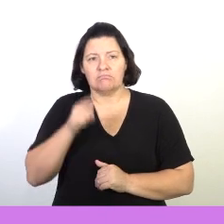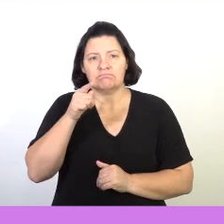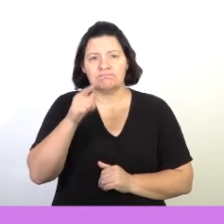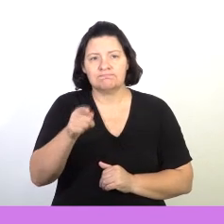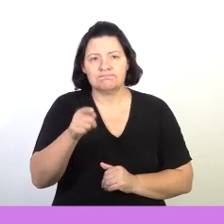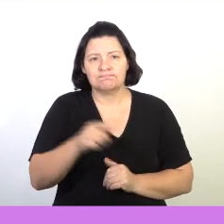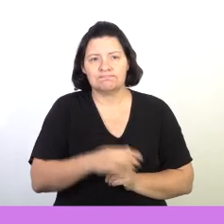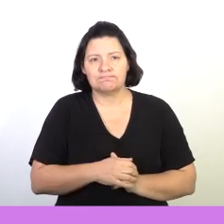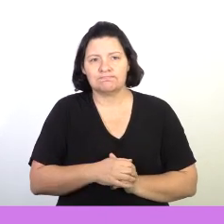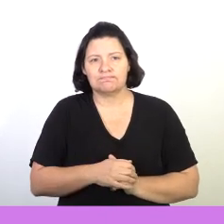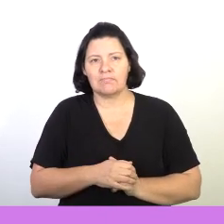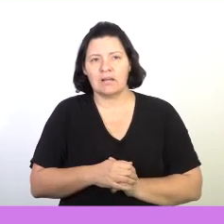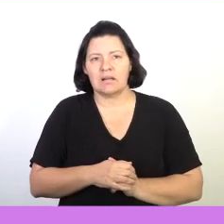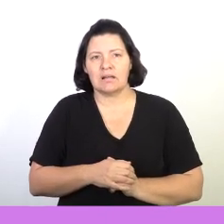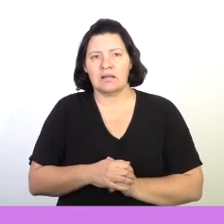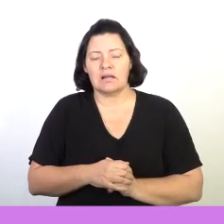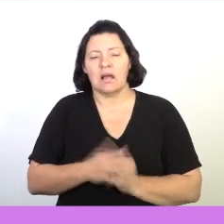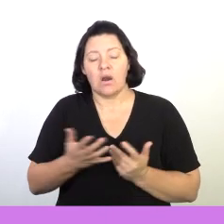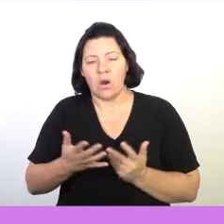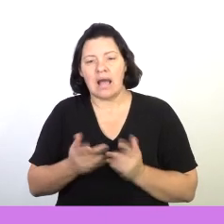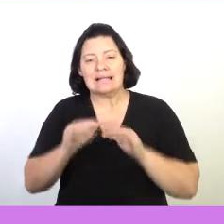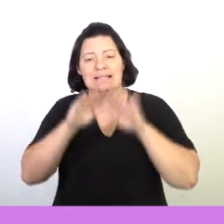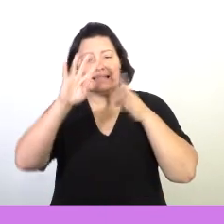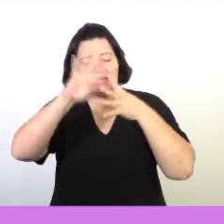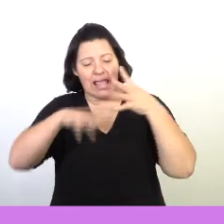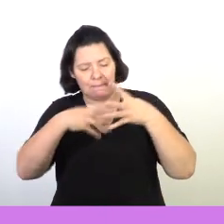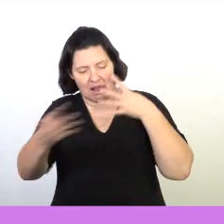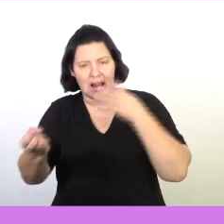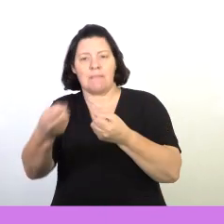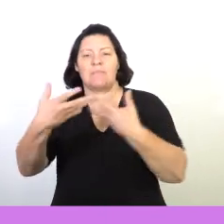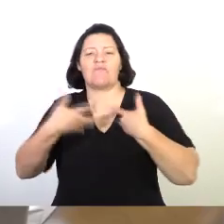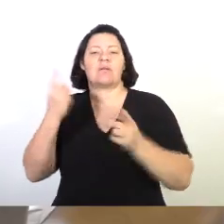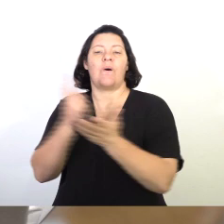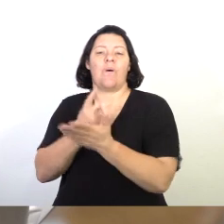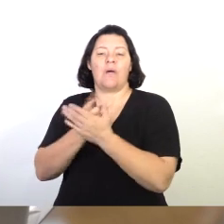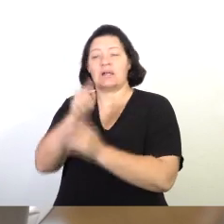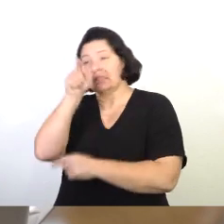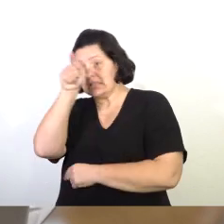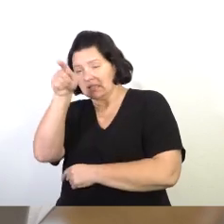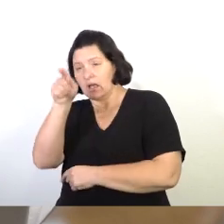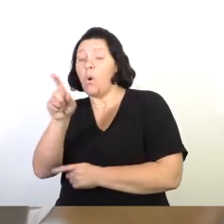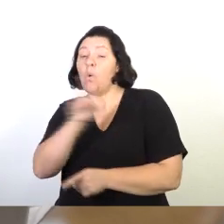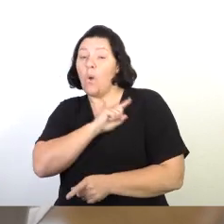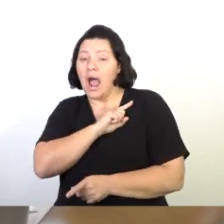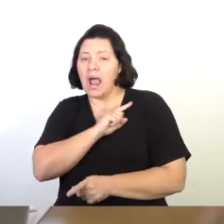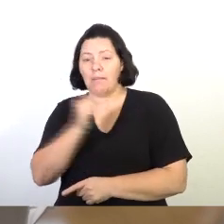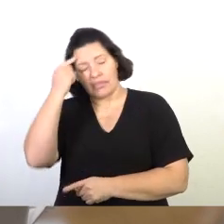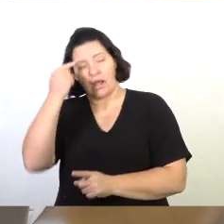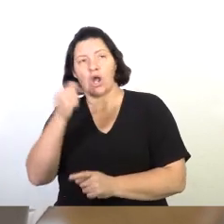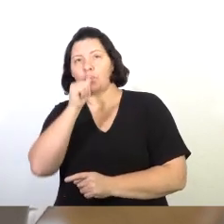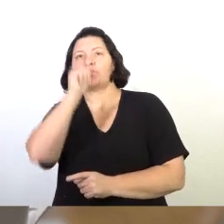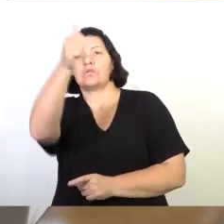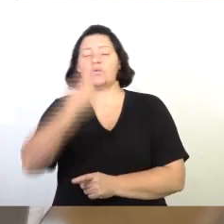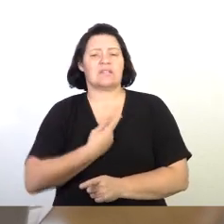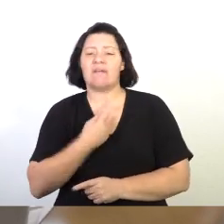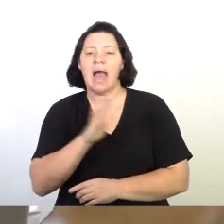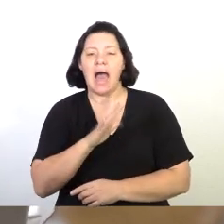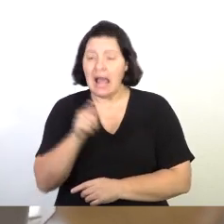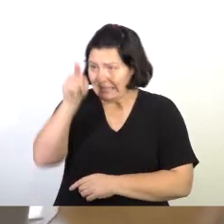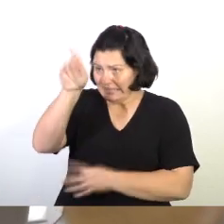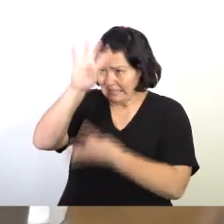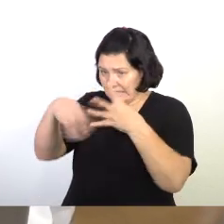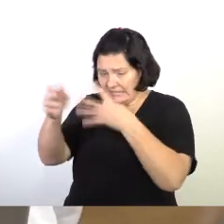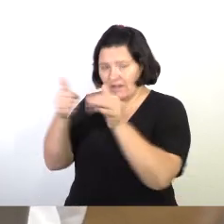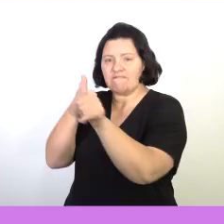table. With this kind of a question, the table will always be provided and you use what is given to determine